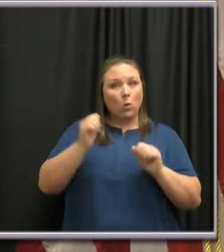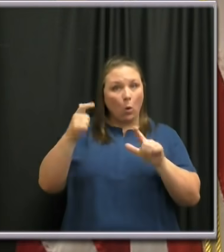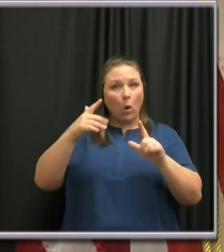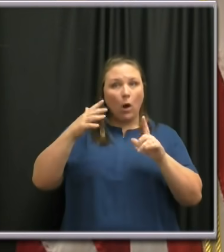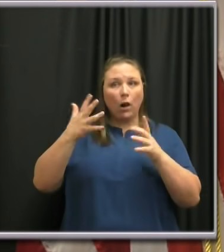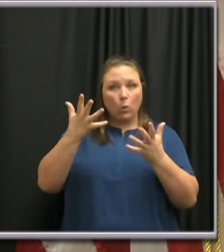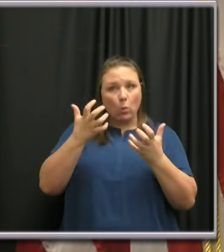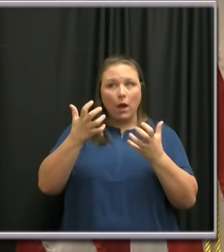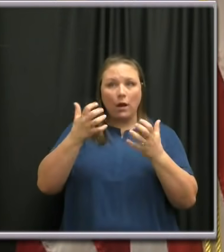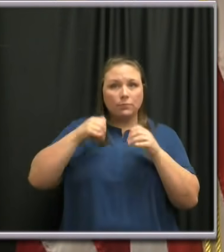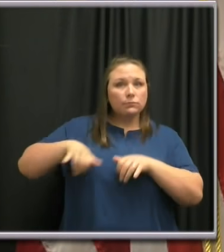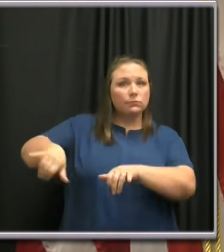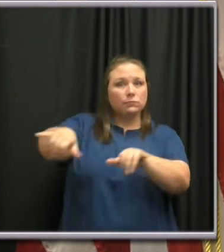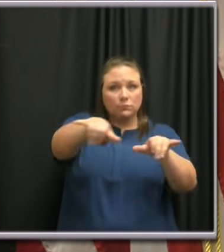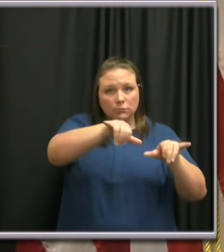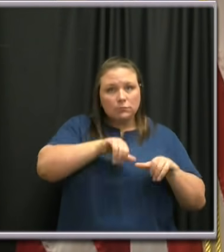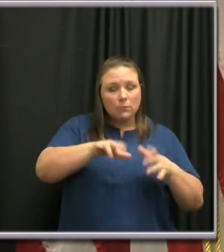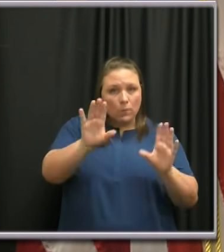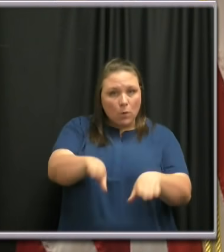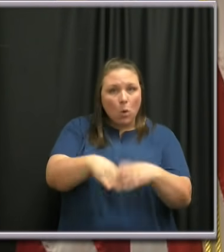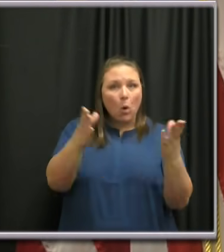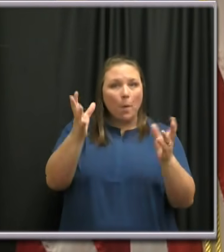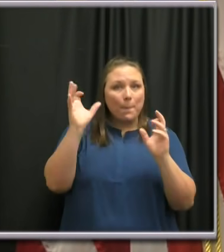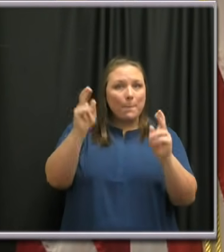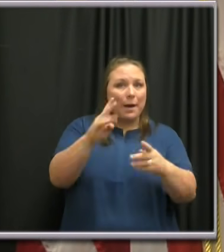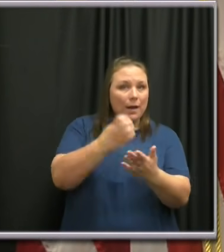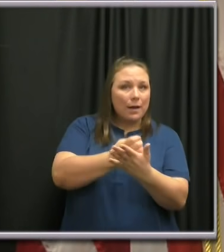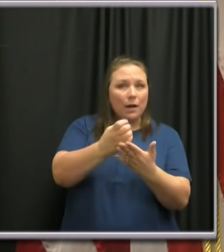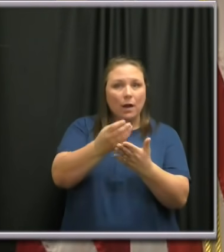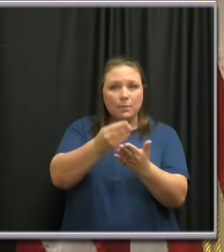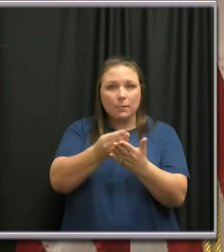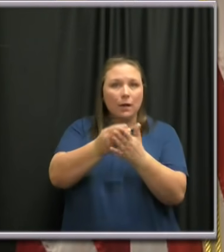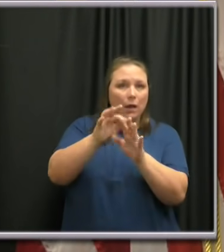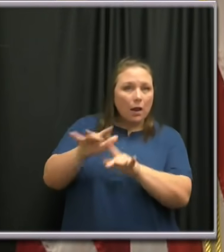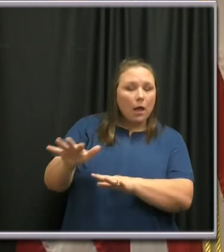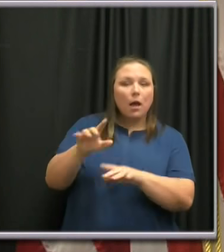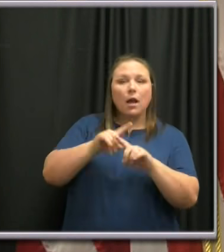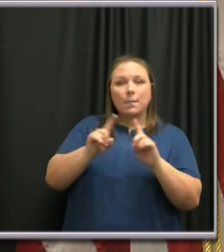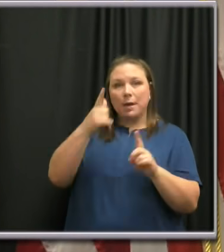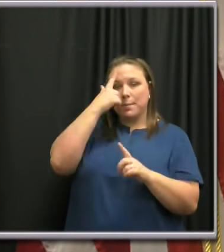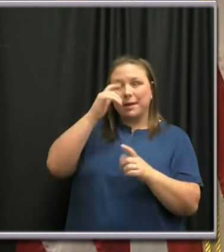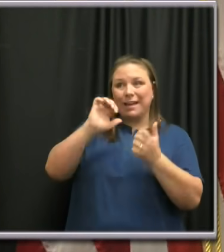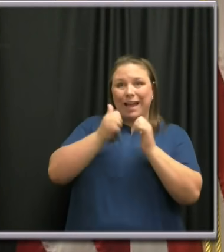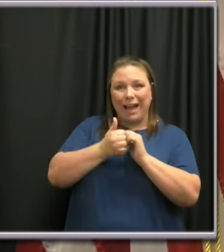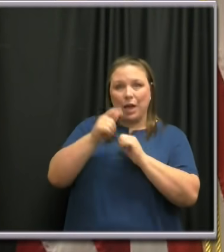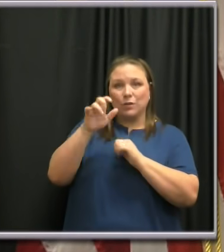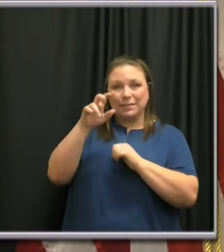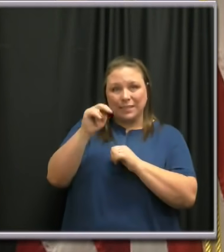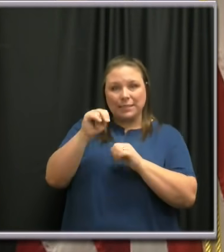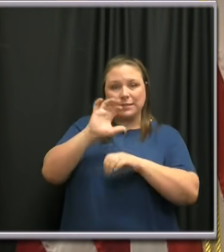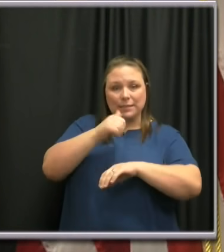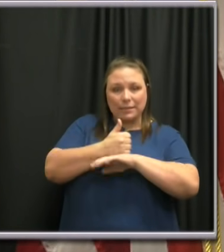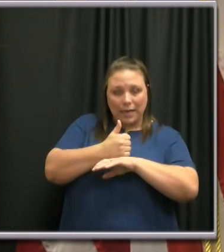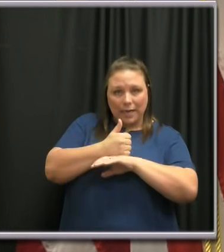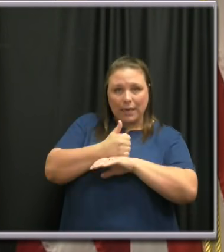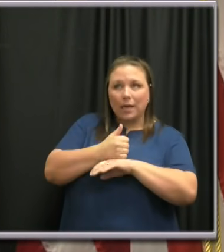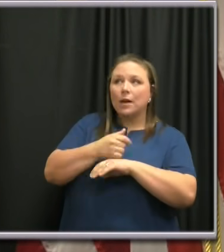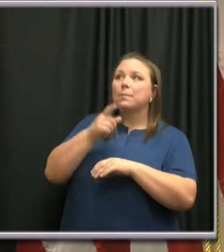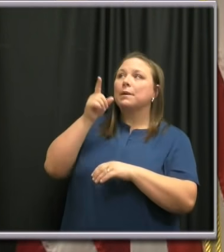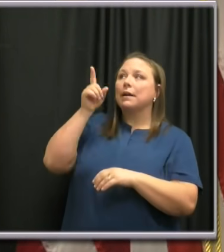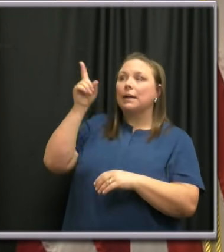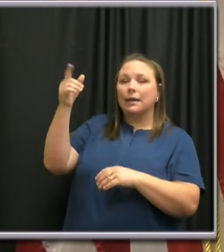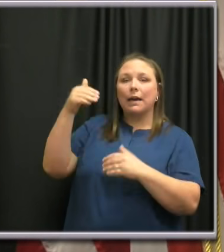thing. By a quirk of how Tennessee is organized, the governor does have direct control of health departments in the